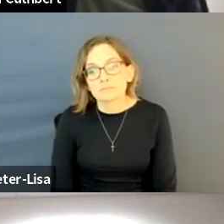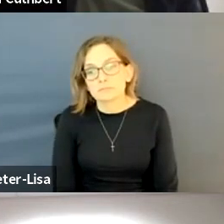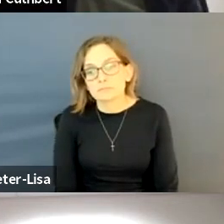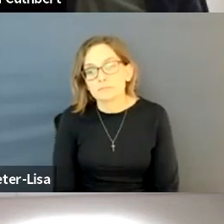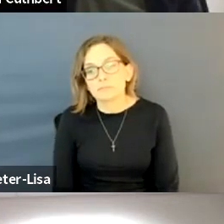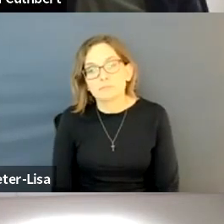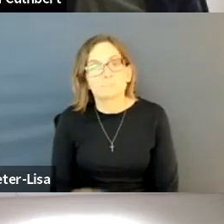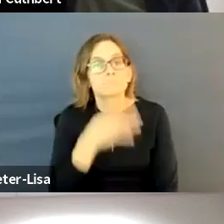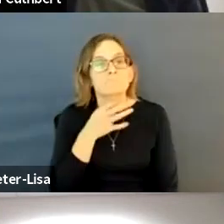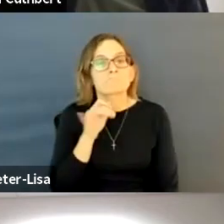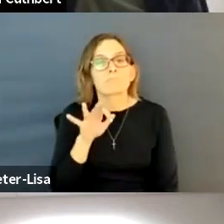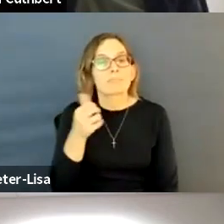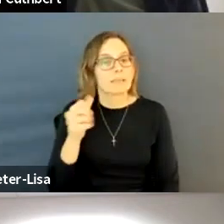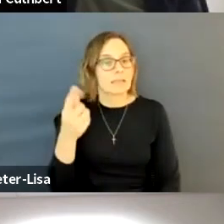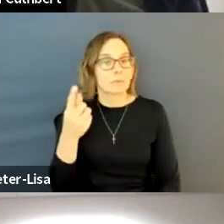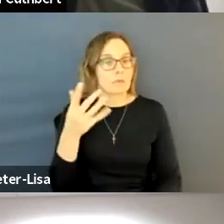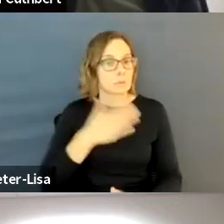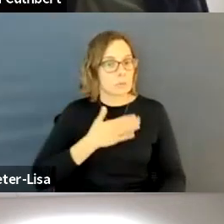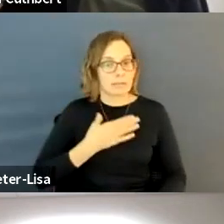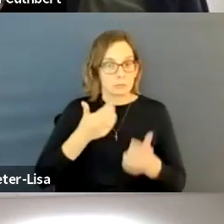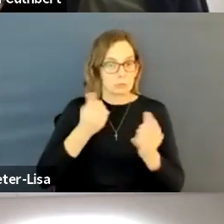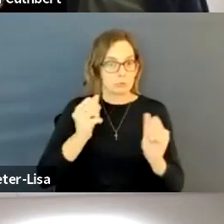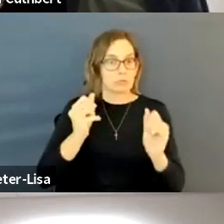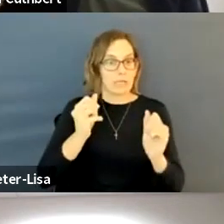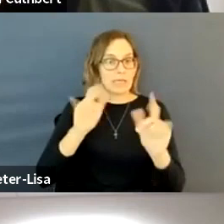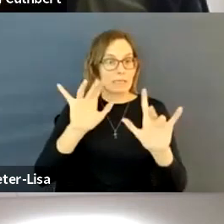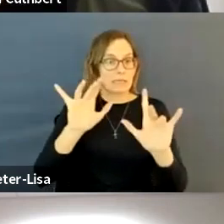And I'm curious if there's anybody that wants to try it. And